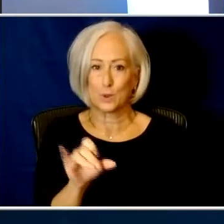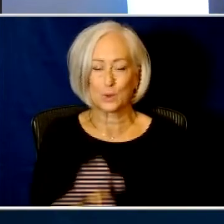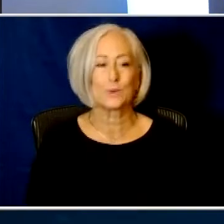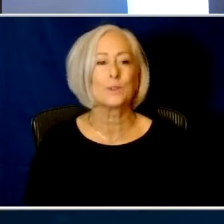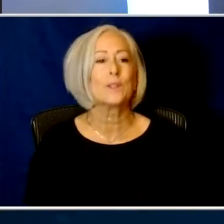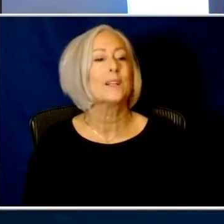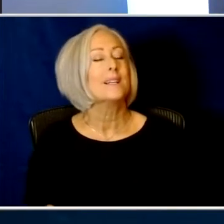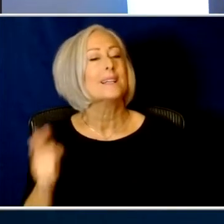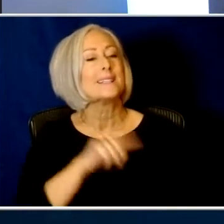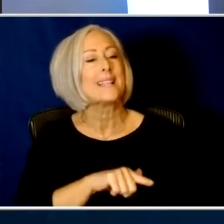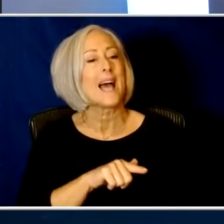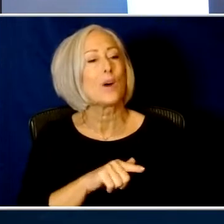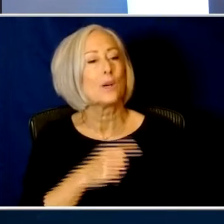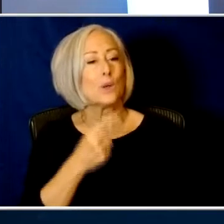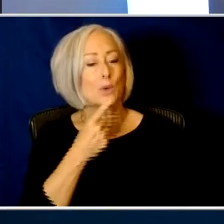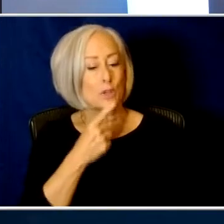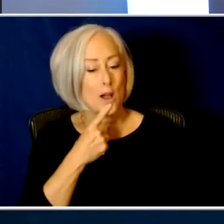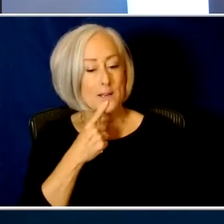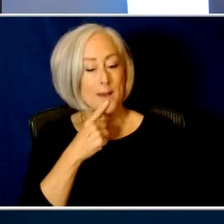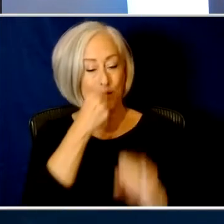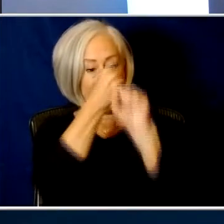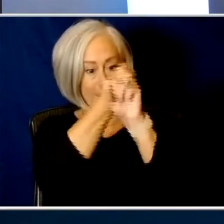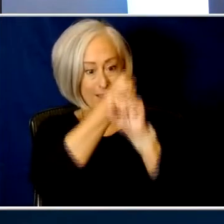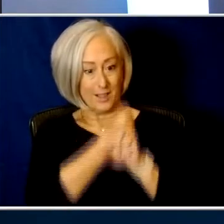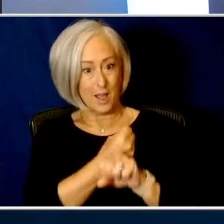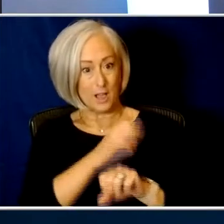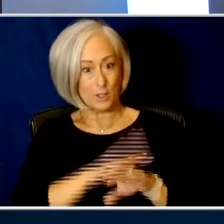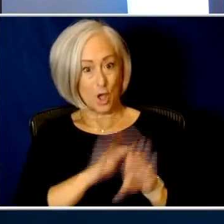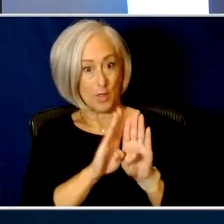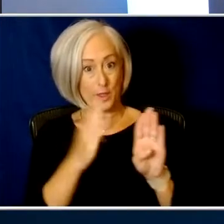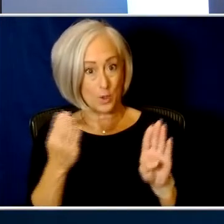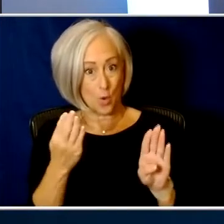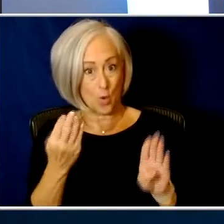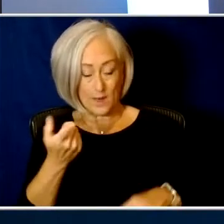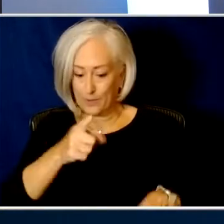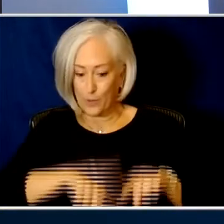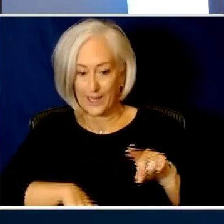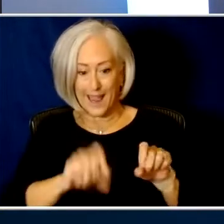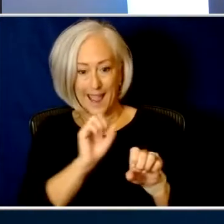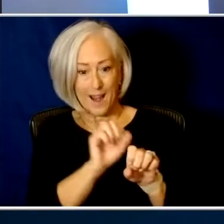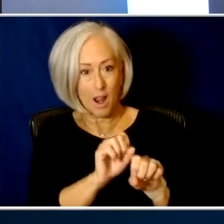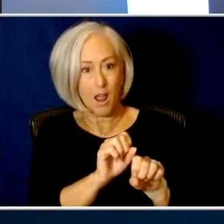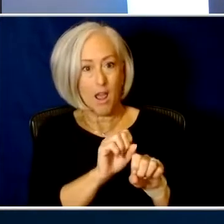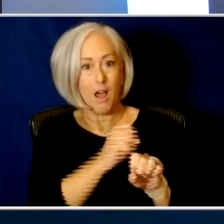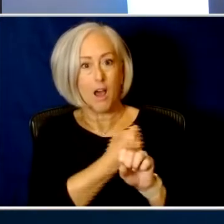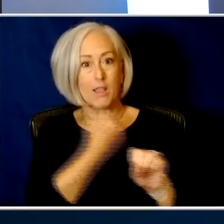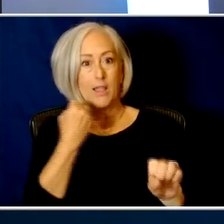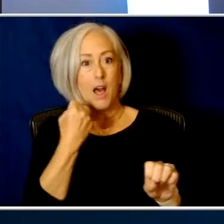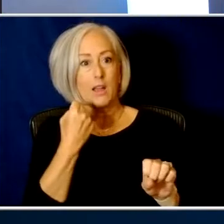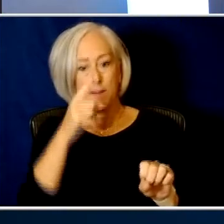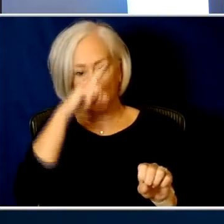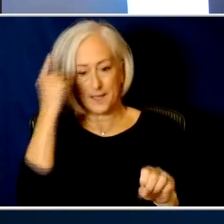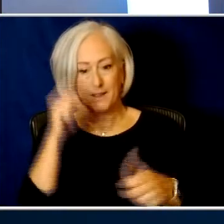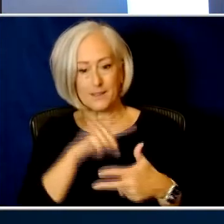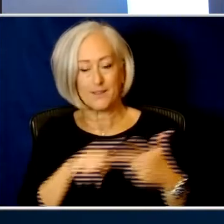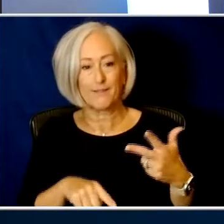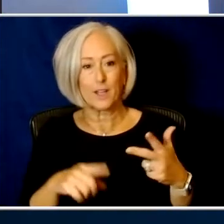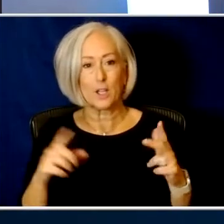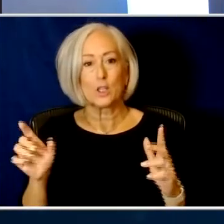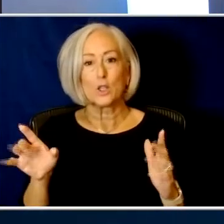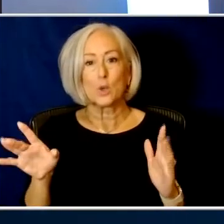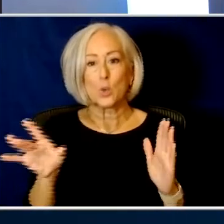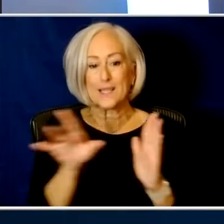therapies, we can reduce just the side effects that's associated with chemo. And that's usually the challenge, because chemo